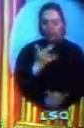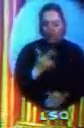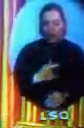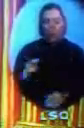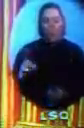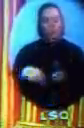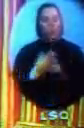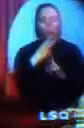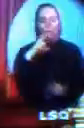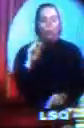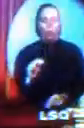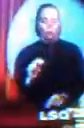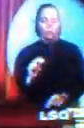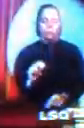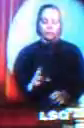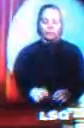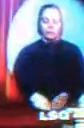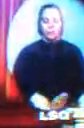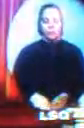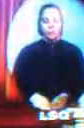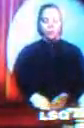said no.